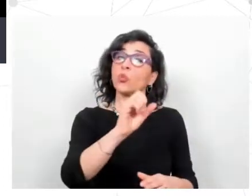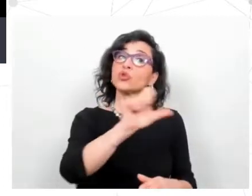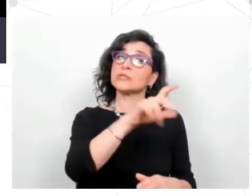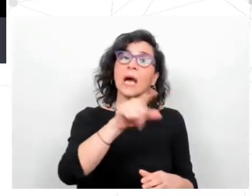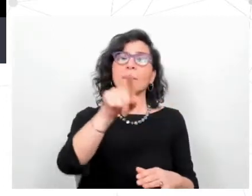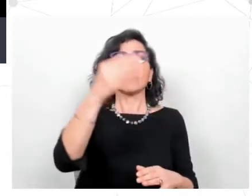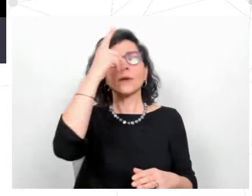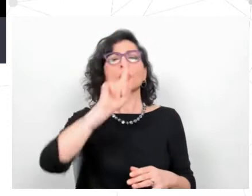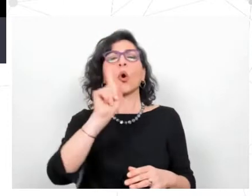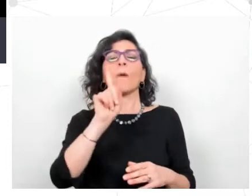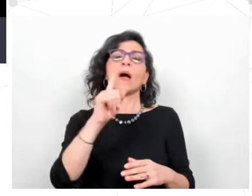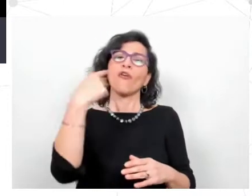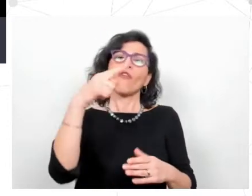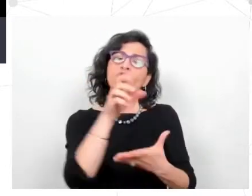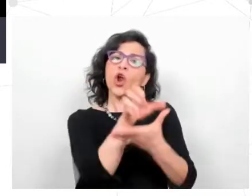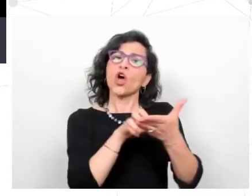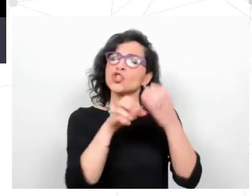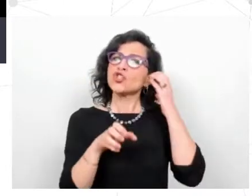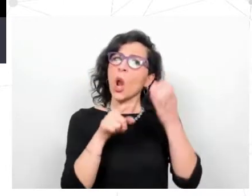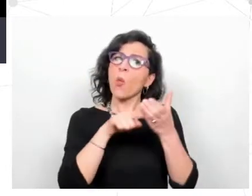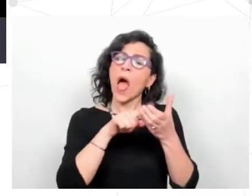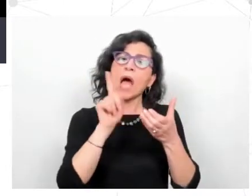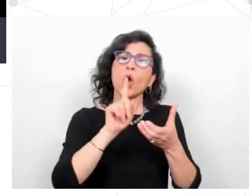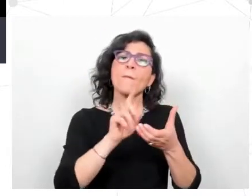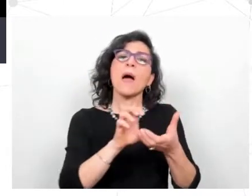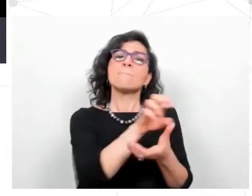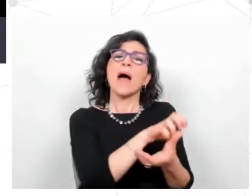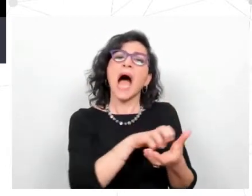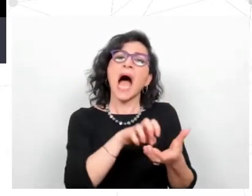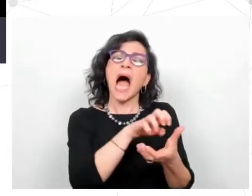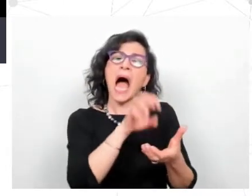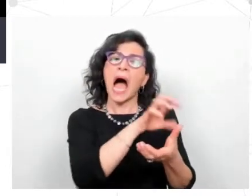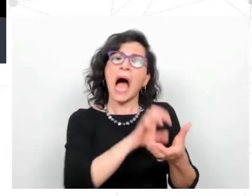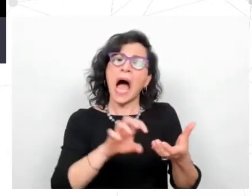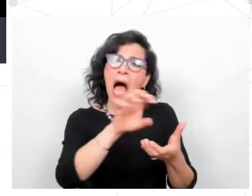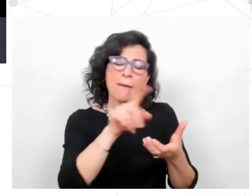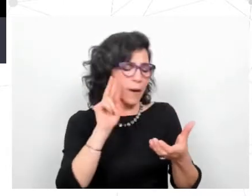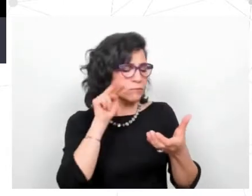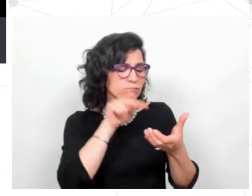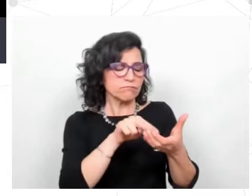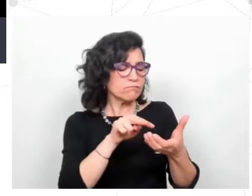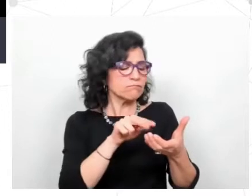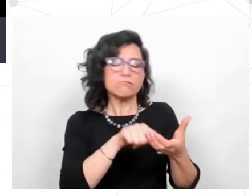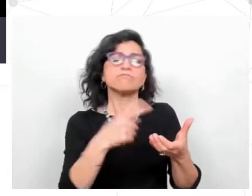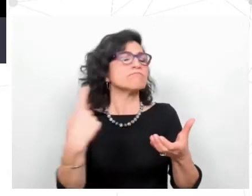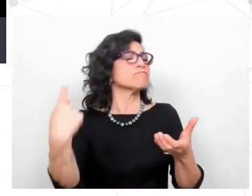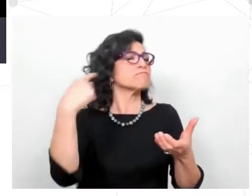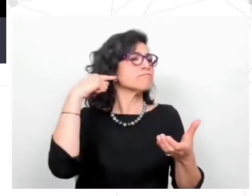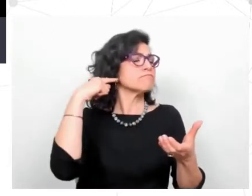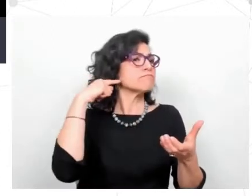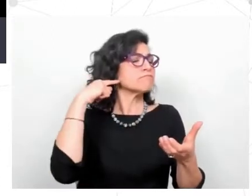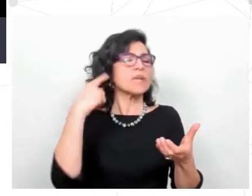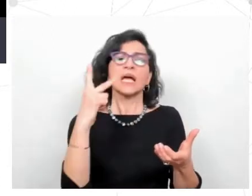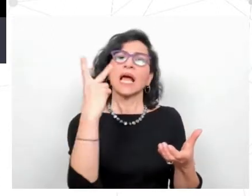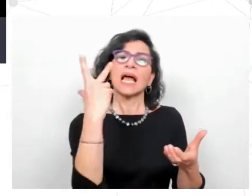software, we can make the sound appear about a meter outside of your head in the direction of where Starbucks is. And it's the same with all the other